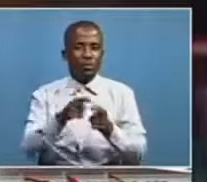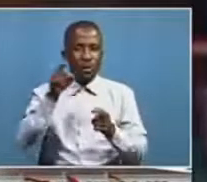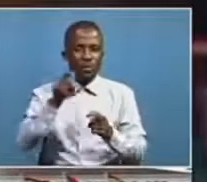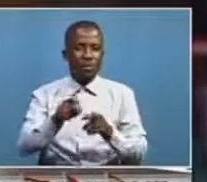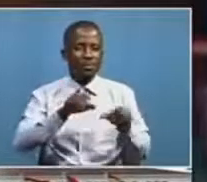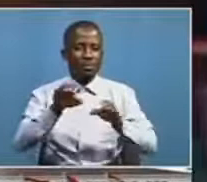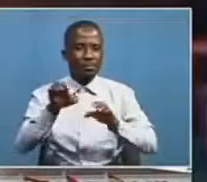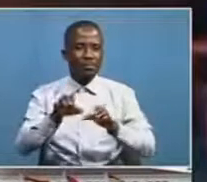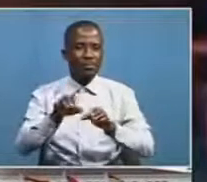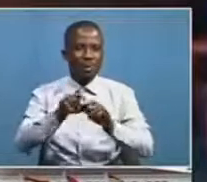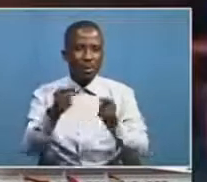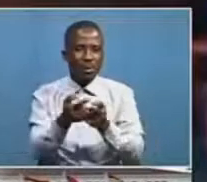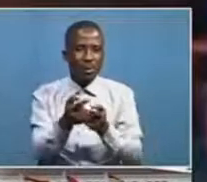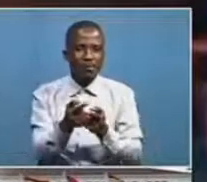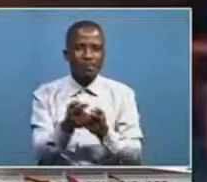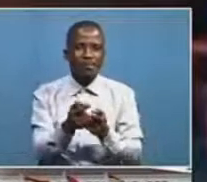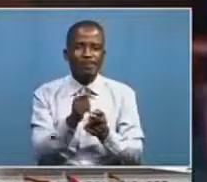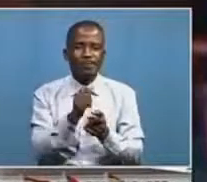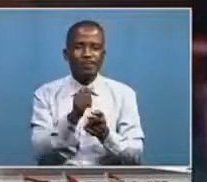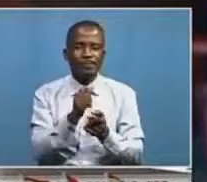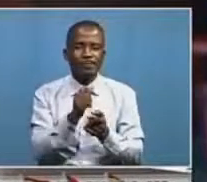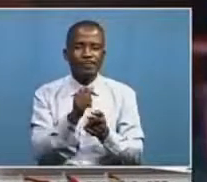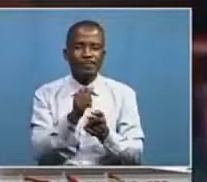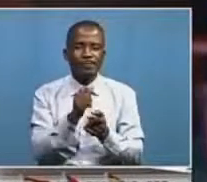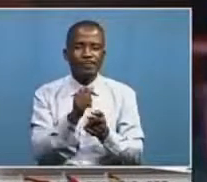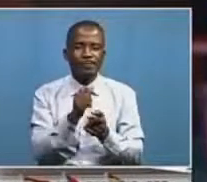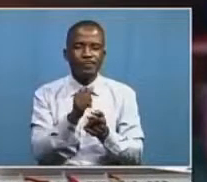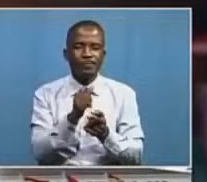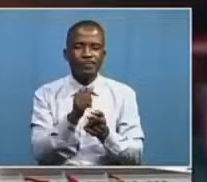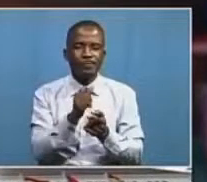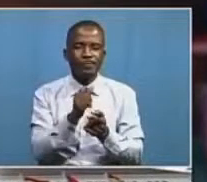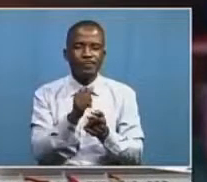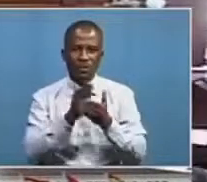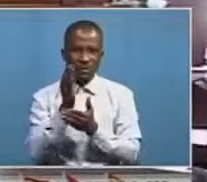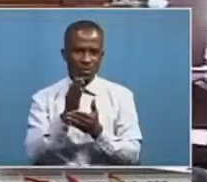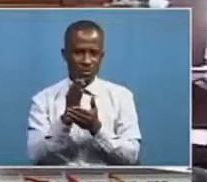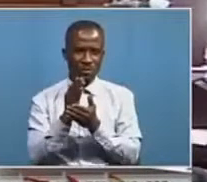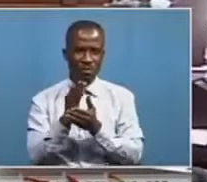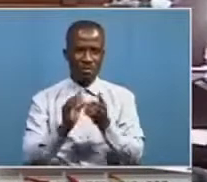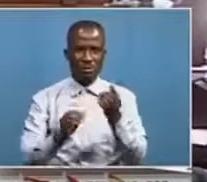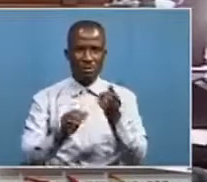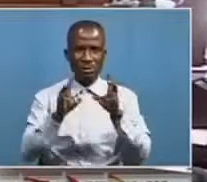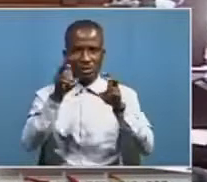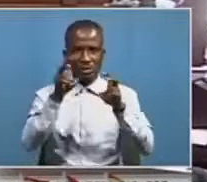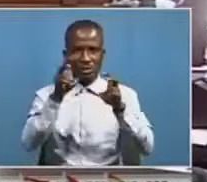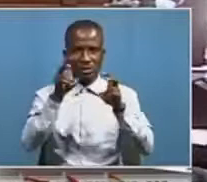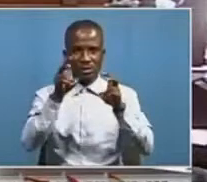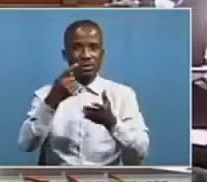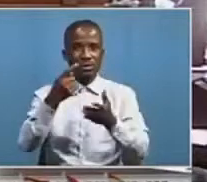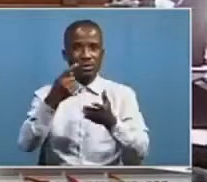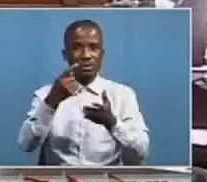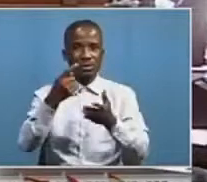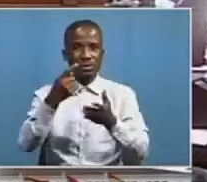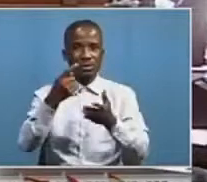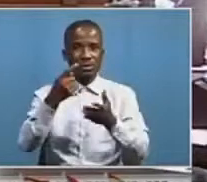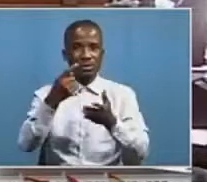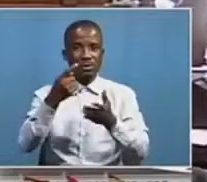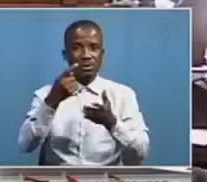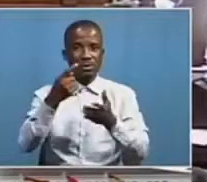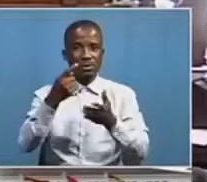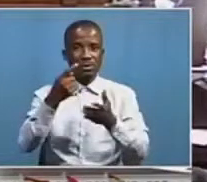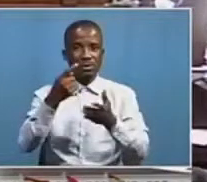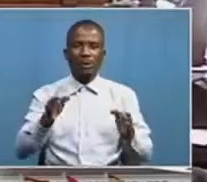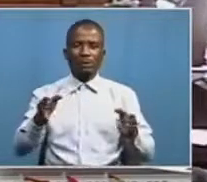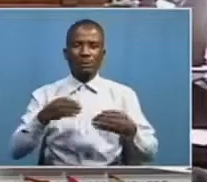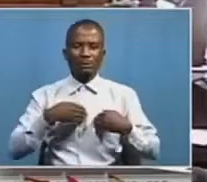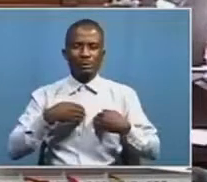where a party to the suit is not clothed with capacity regarding the subject matter in issue. Again, a court may not assume jurisdiction over